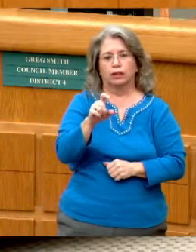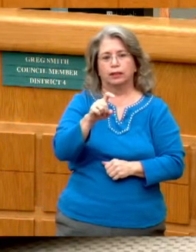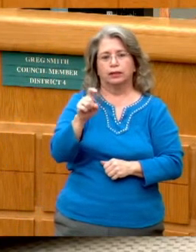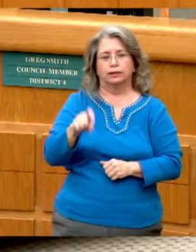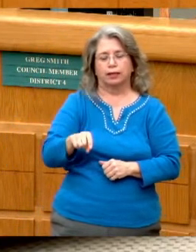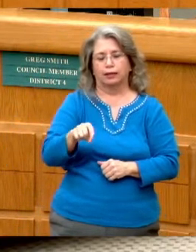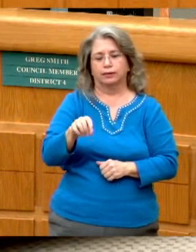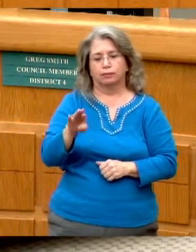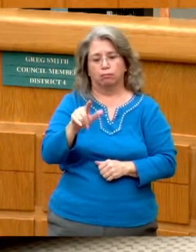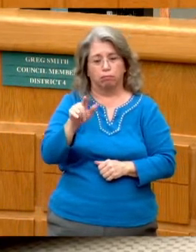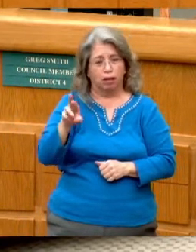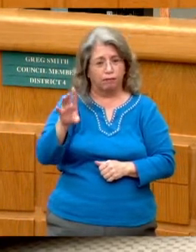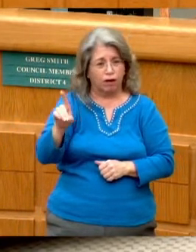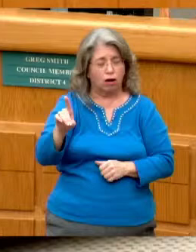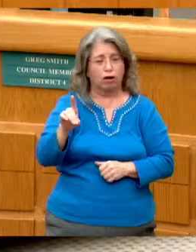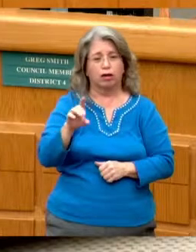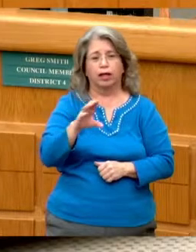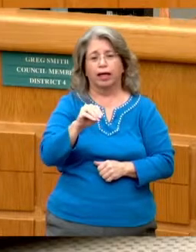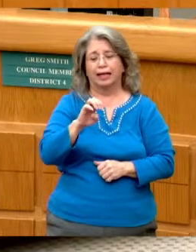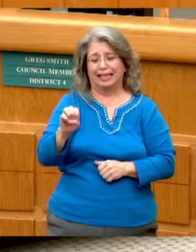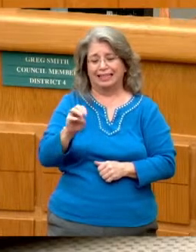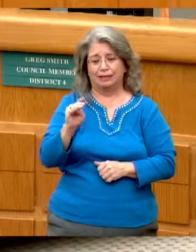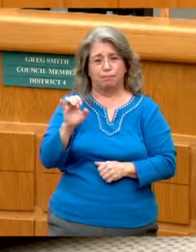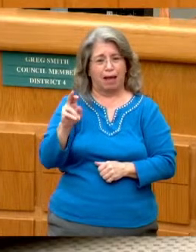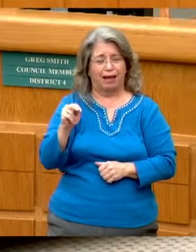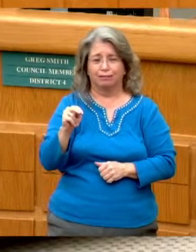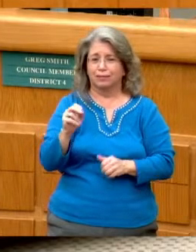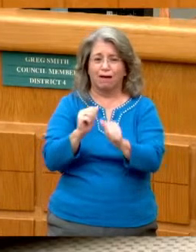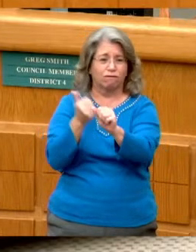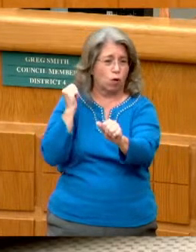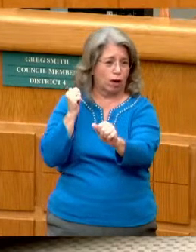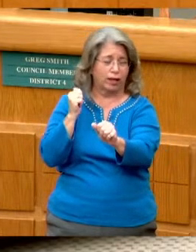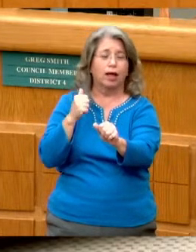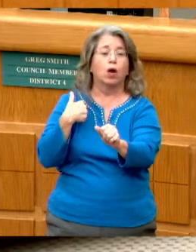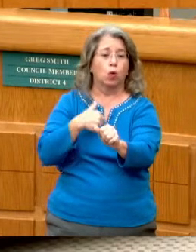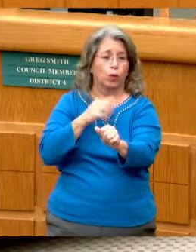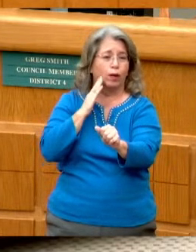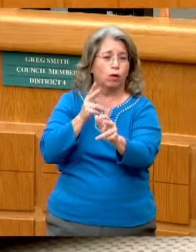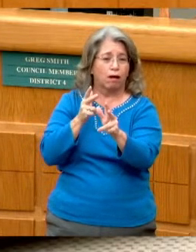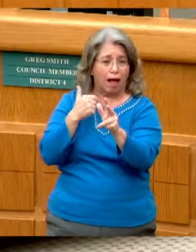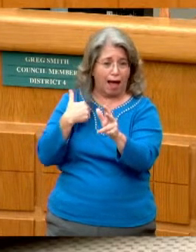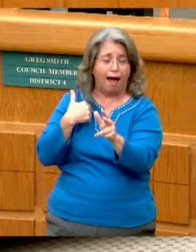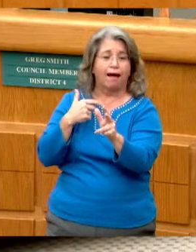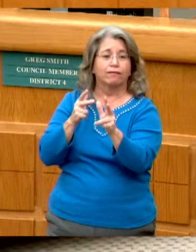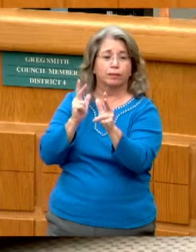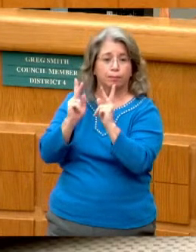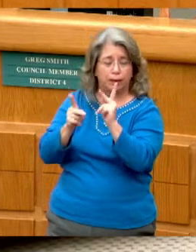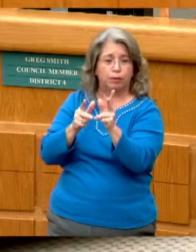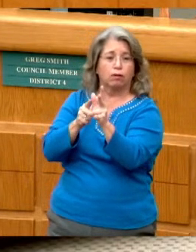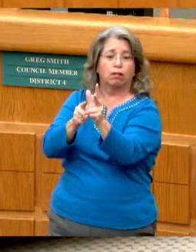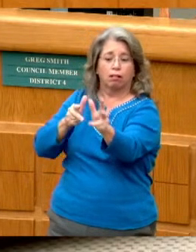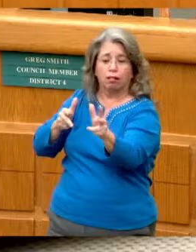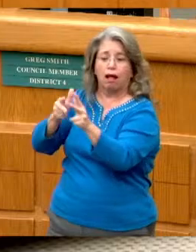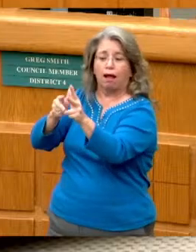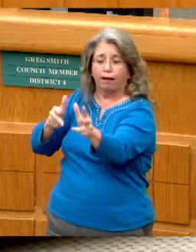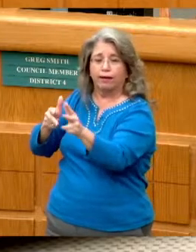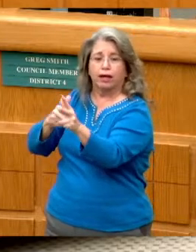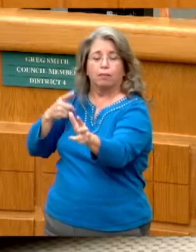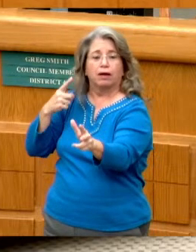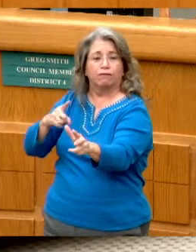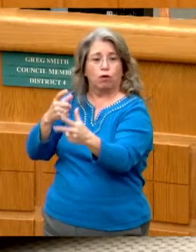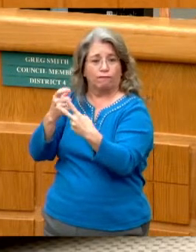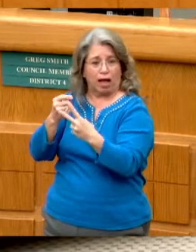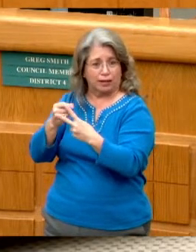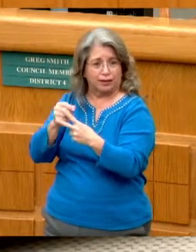will be lining up for vaccination there. It's a narrow road, and we want to make sure that we keep Stock Show and